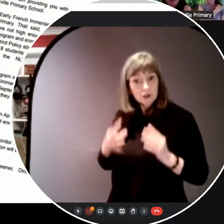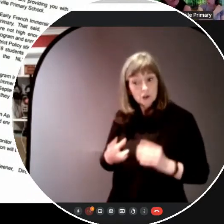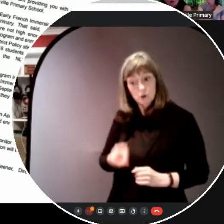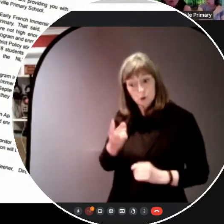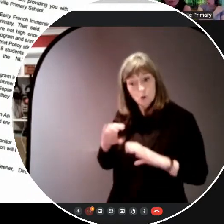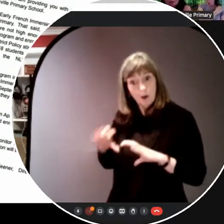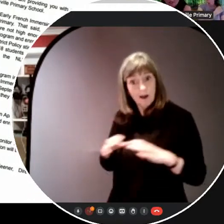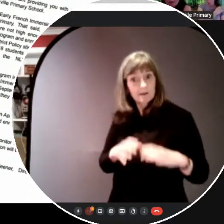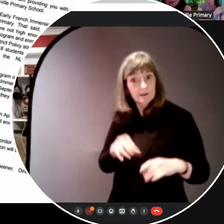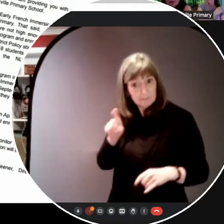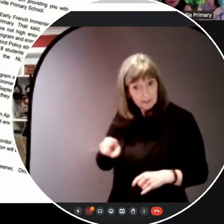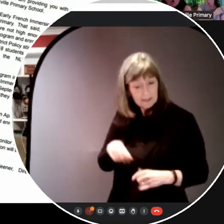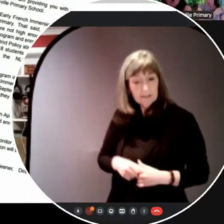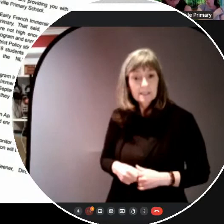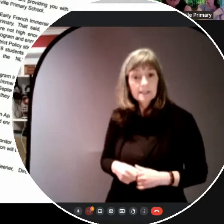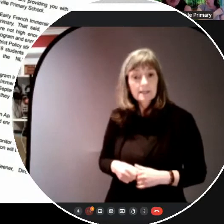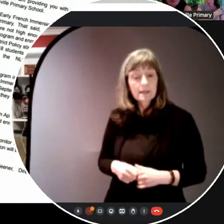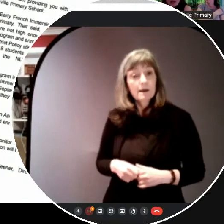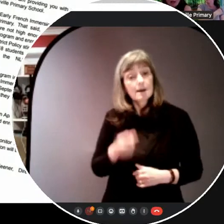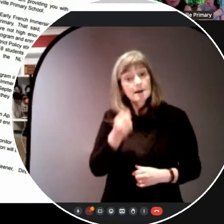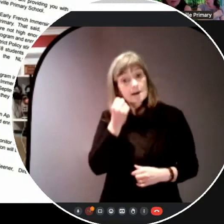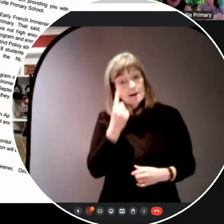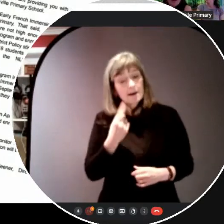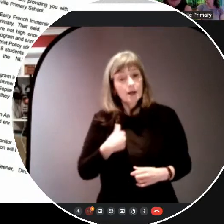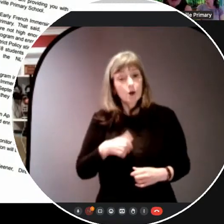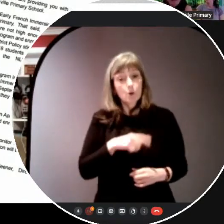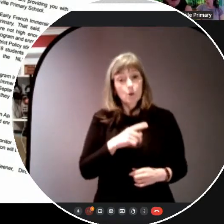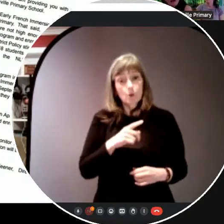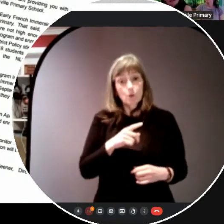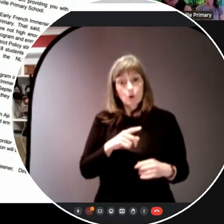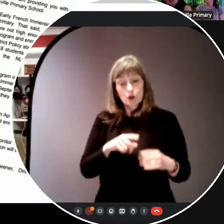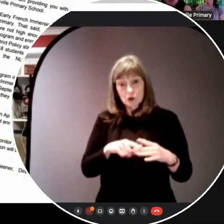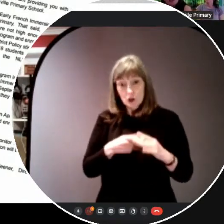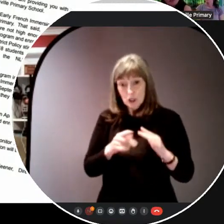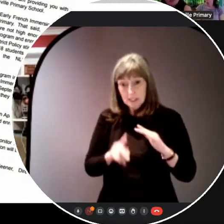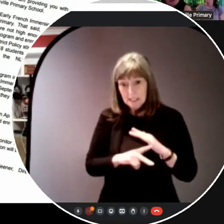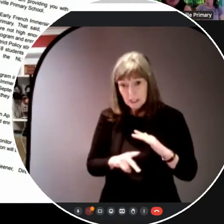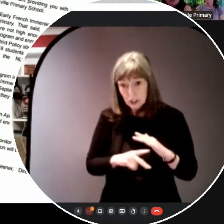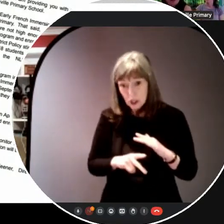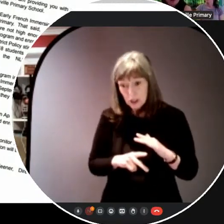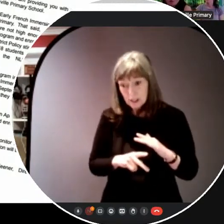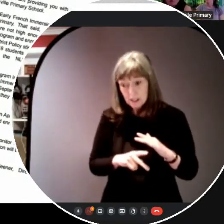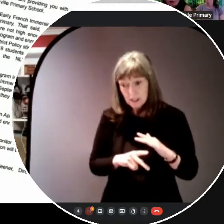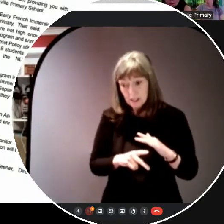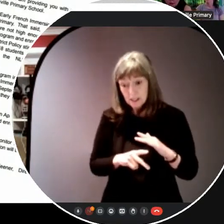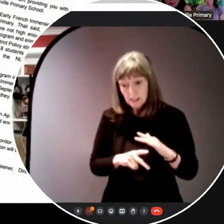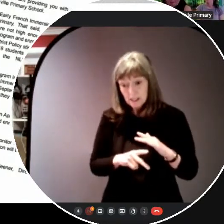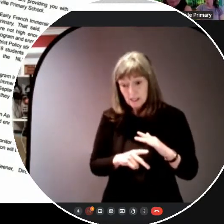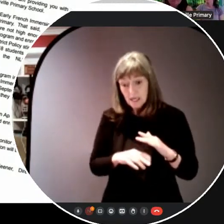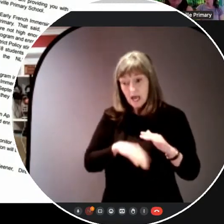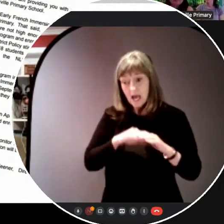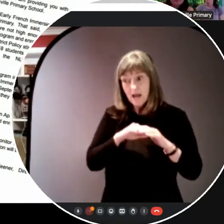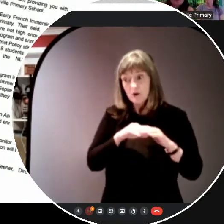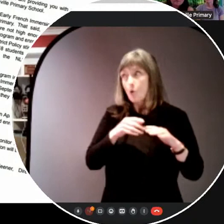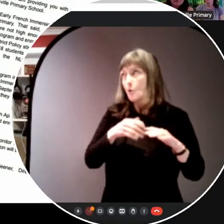that, first of all, we were starting kindergarten over the soft cap, and then as additional students registered, they were over the hard